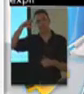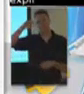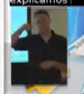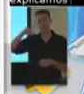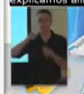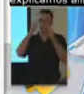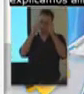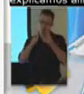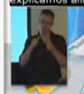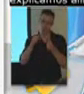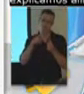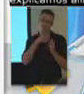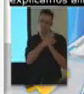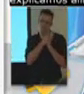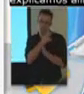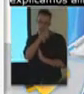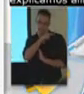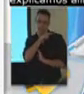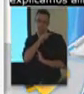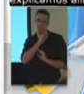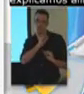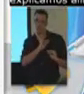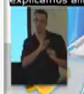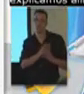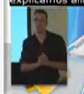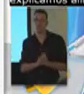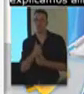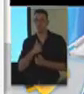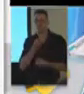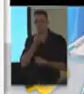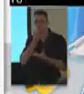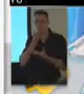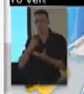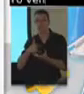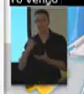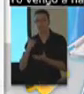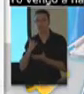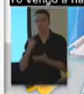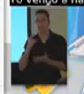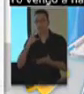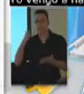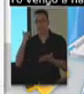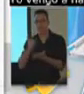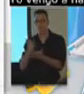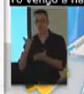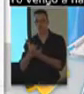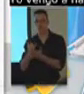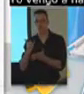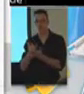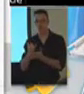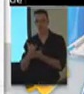about part of the poster, and then we'll hear from our partner about the other part. I'm going to talk about the new